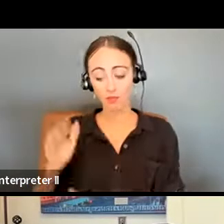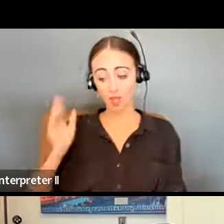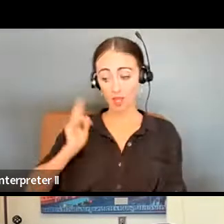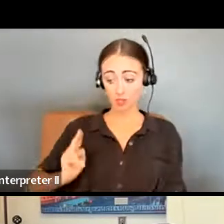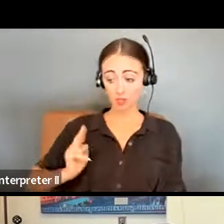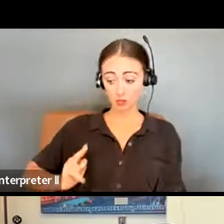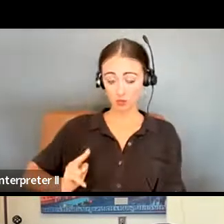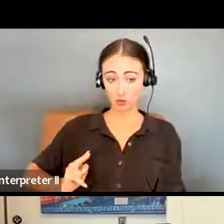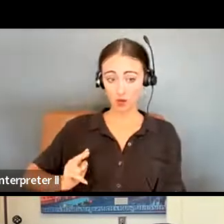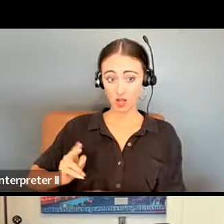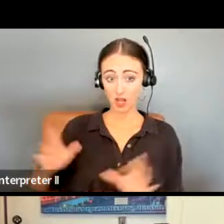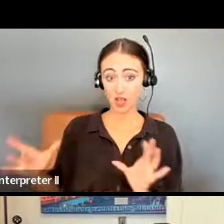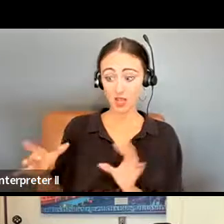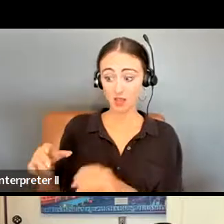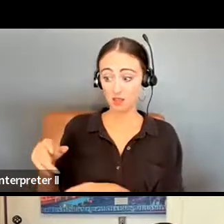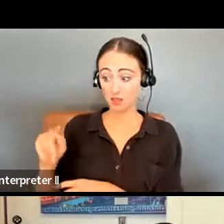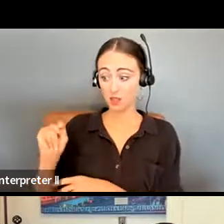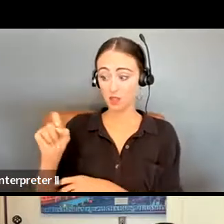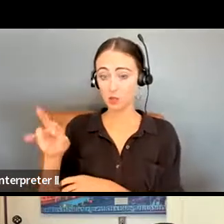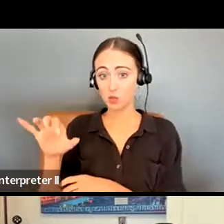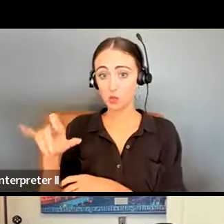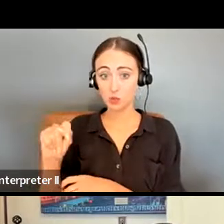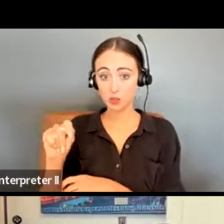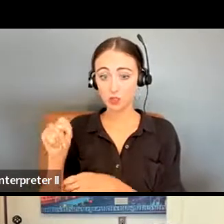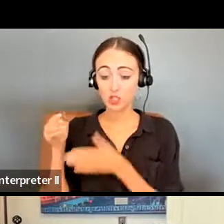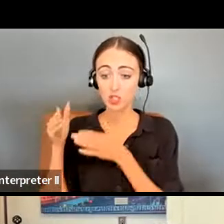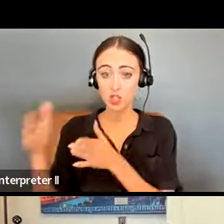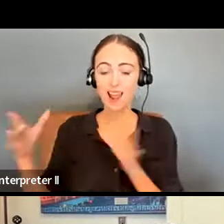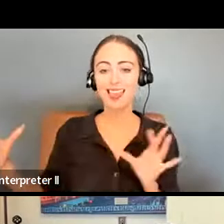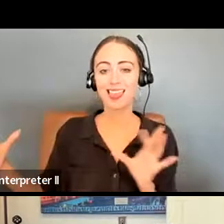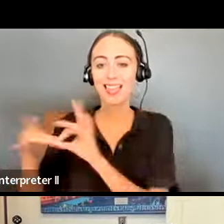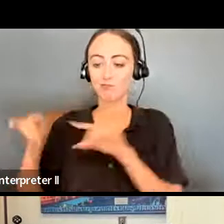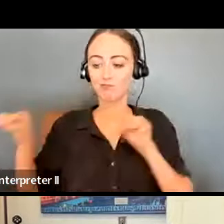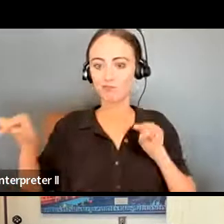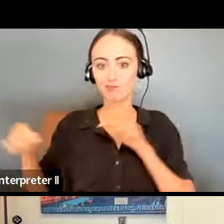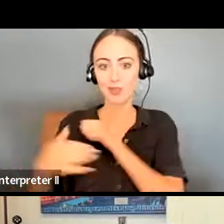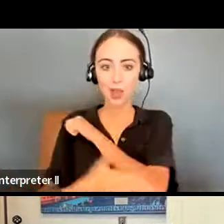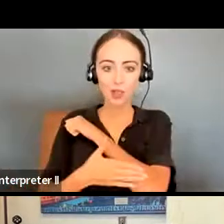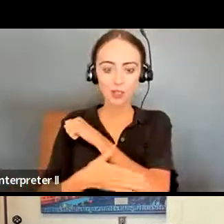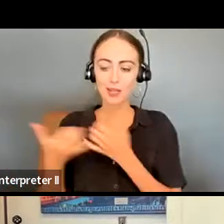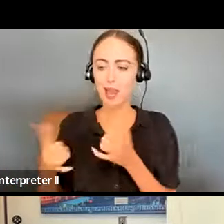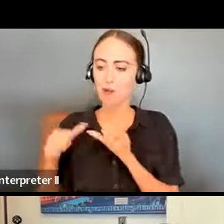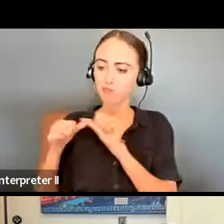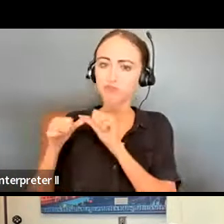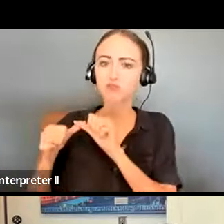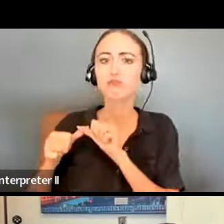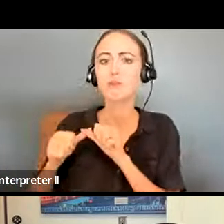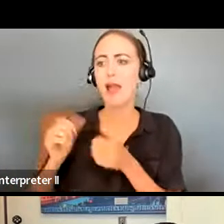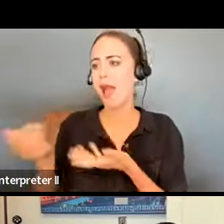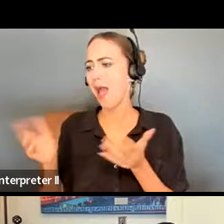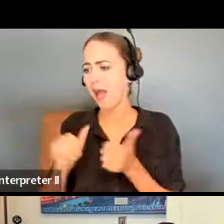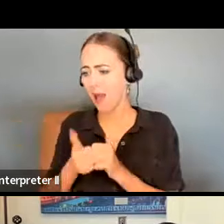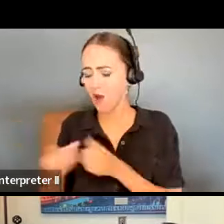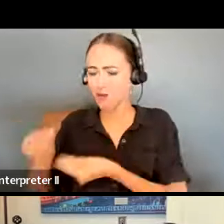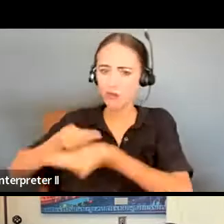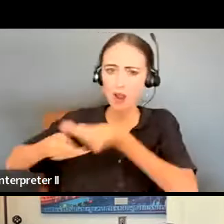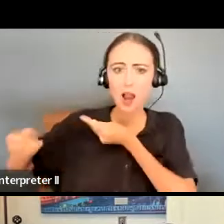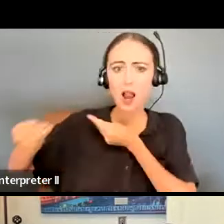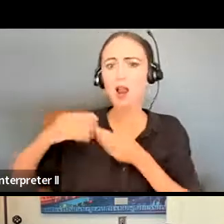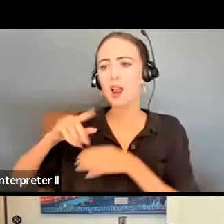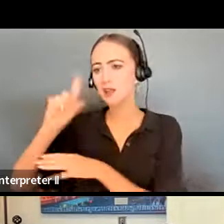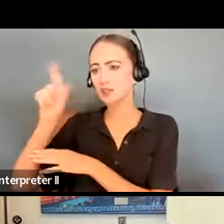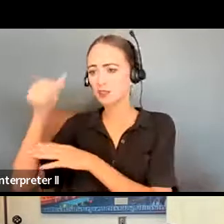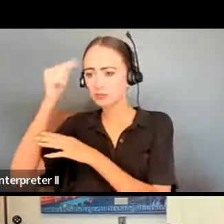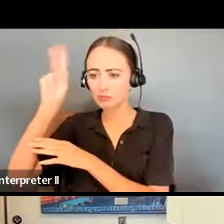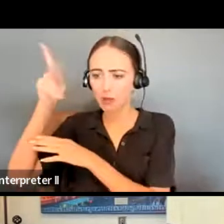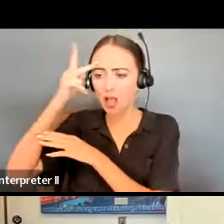Strait linked Australia and the Philippines through early exploration and continues to do so via trade, enterprise, mutual geopolitical interest,